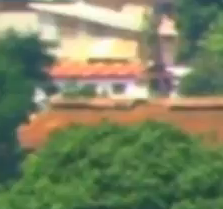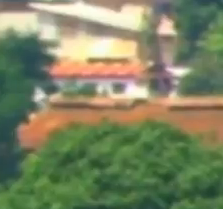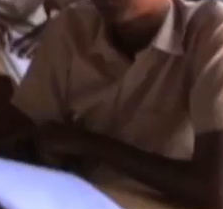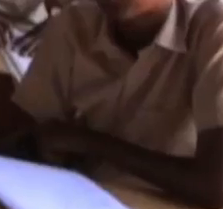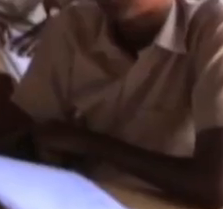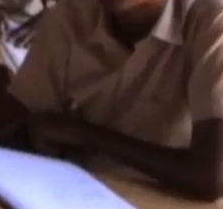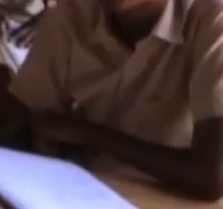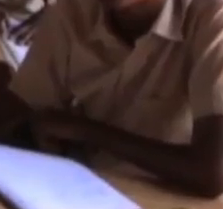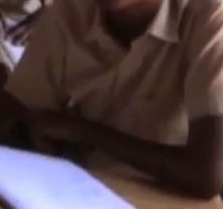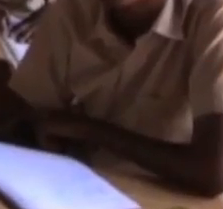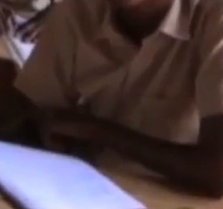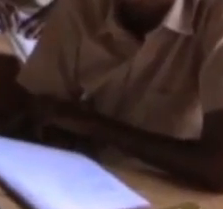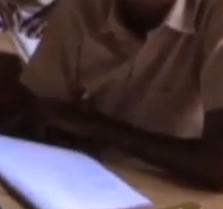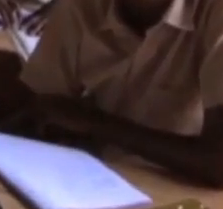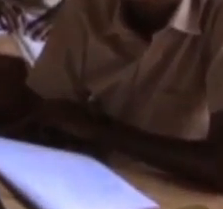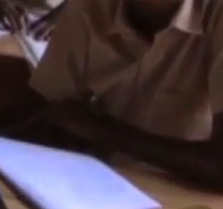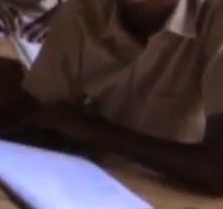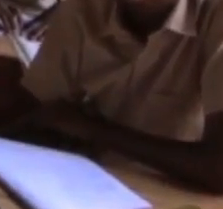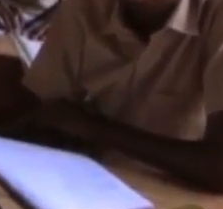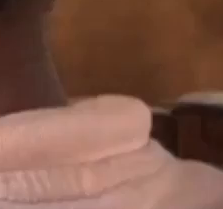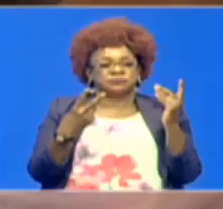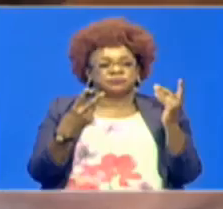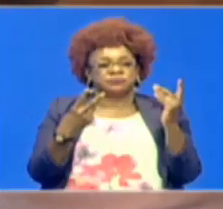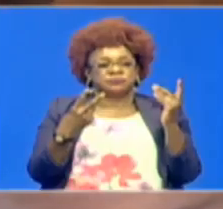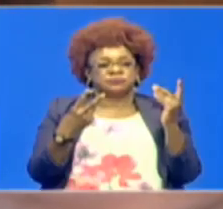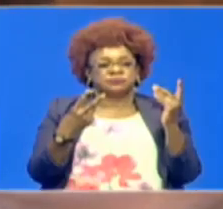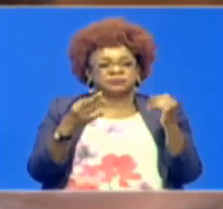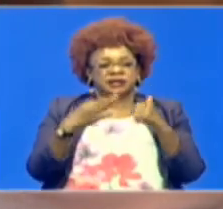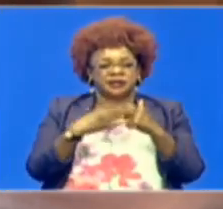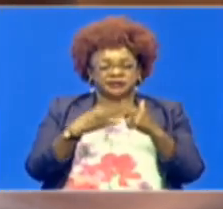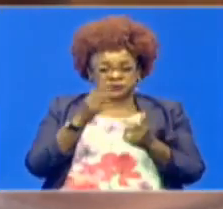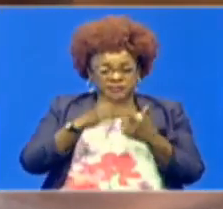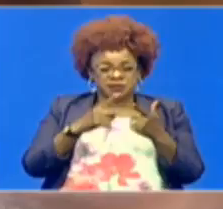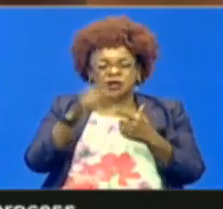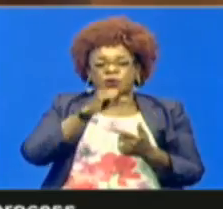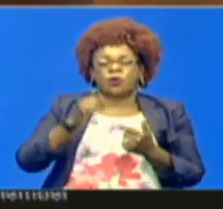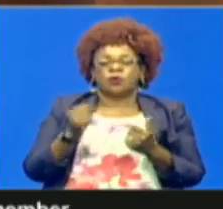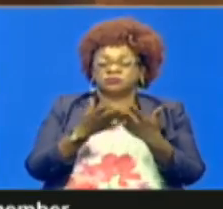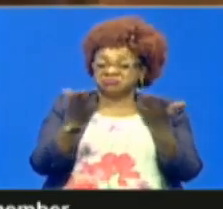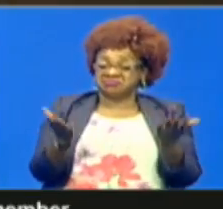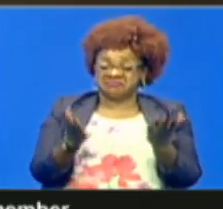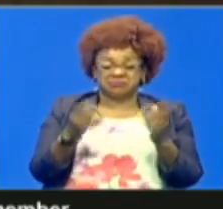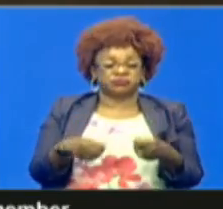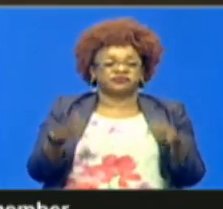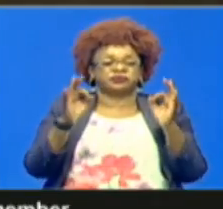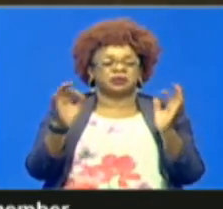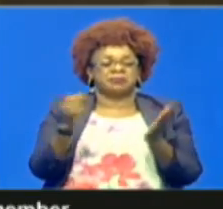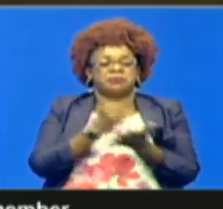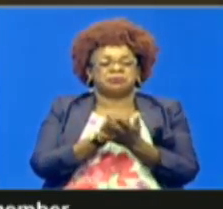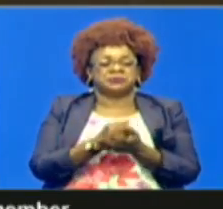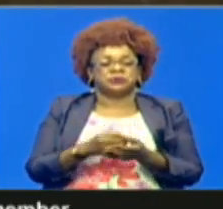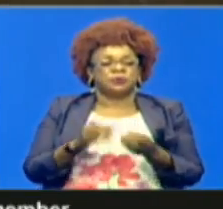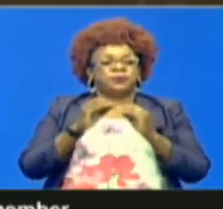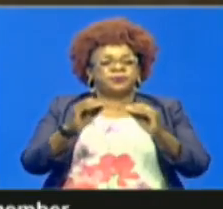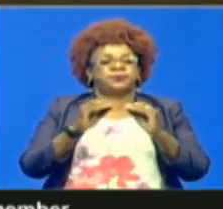By day, you will find 28-year-old Jimmy Michigan at his formal official place of employment, dispatching knowledge to the young ones.